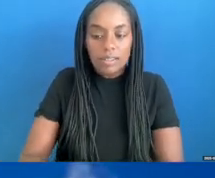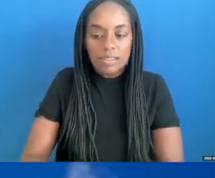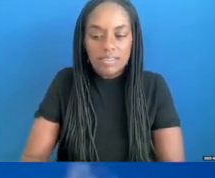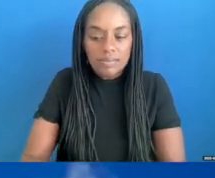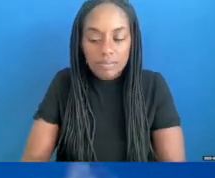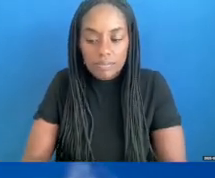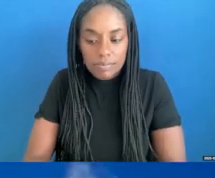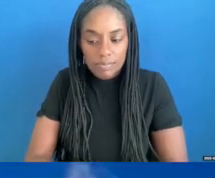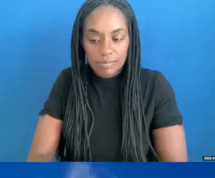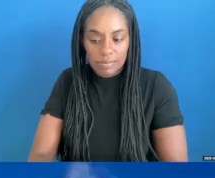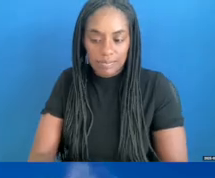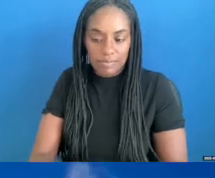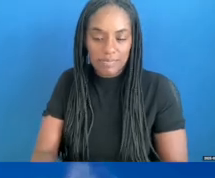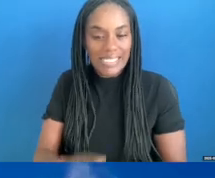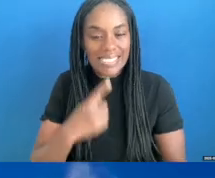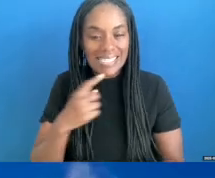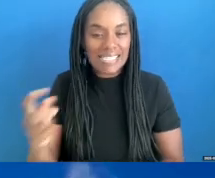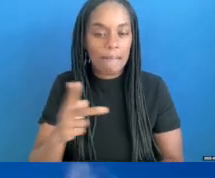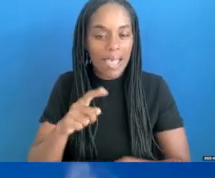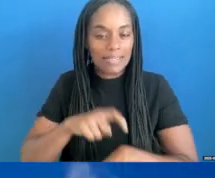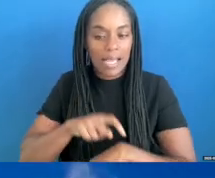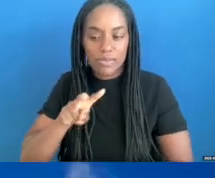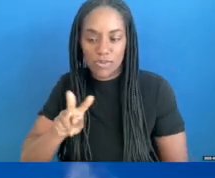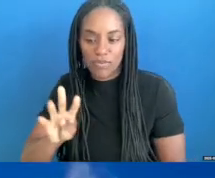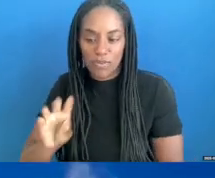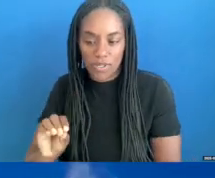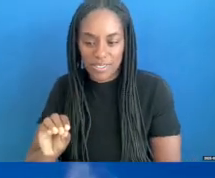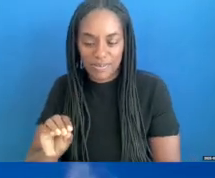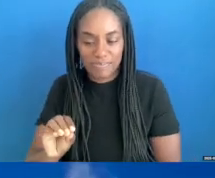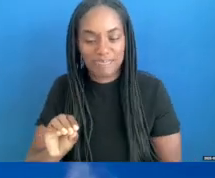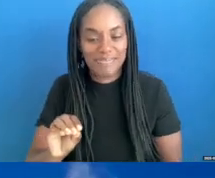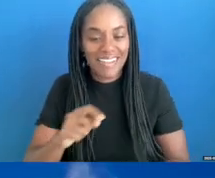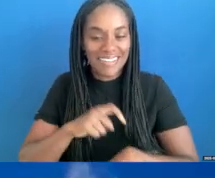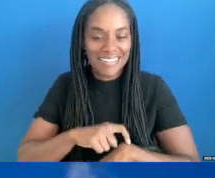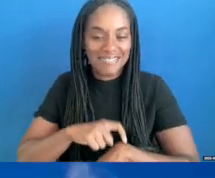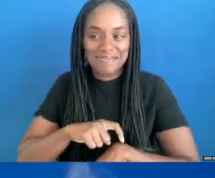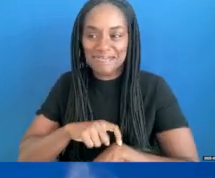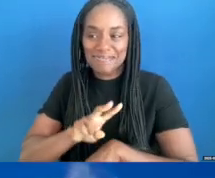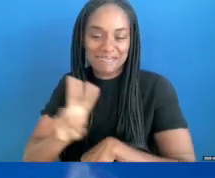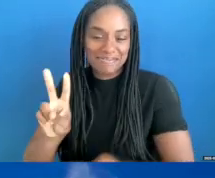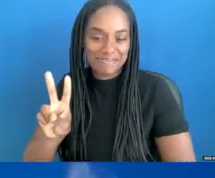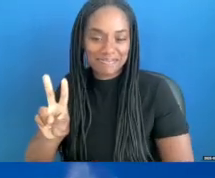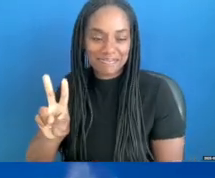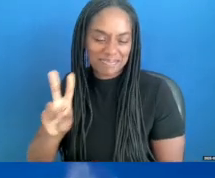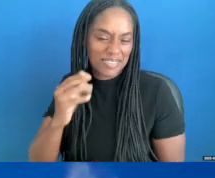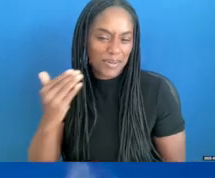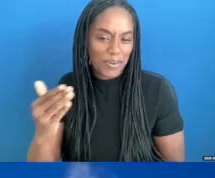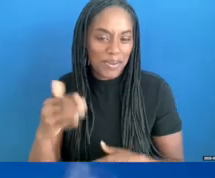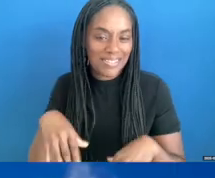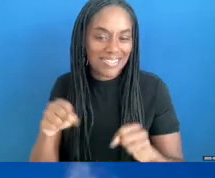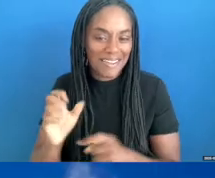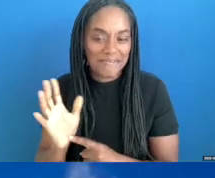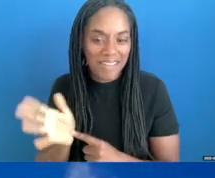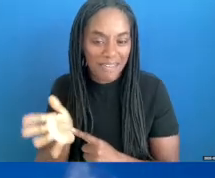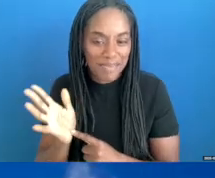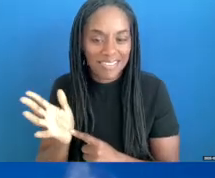does say to return at 2:40 p.m., it's now 2 o'clock, And so go ahead and take a 5-minute